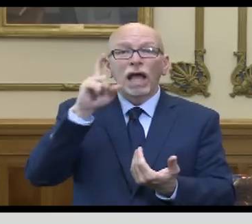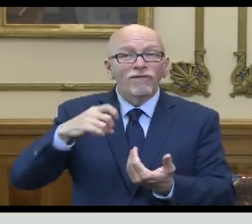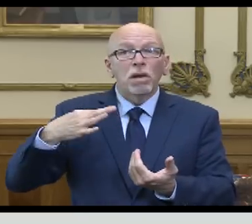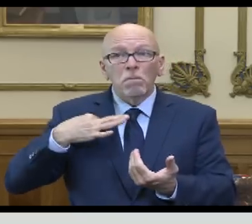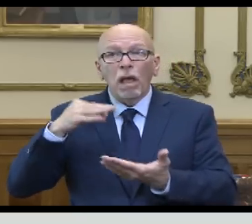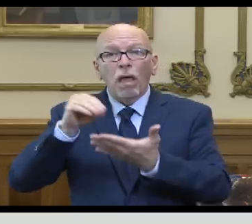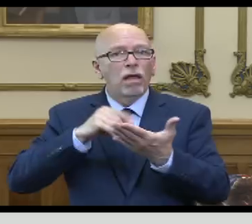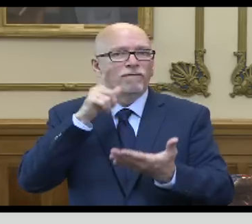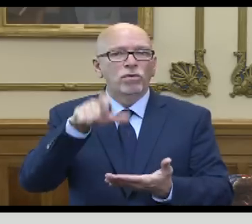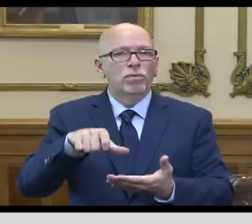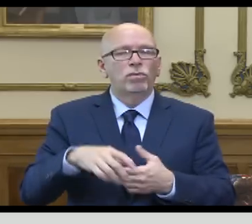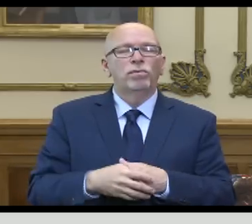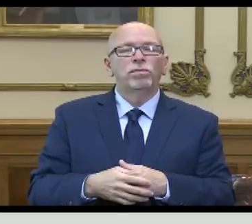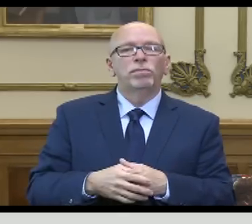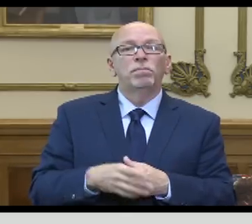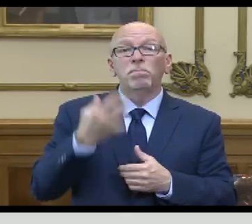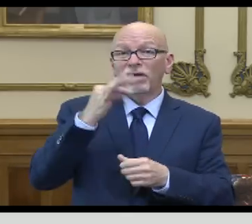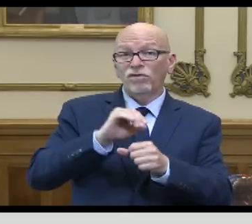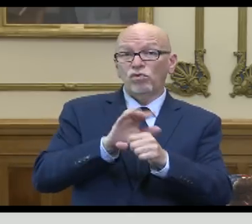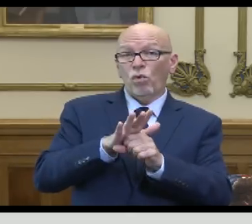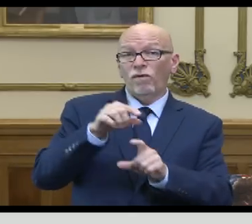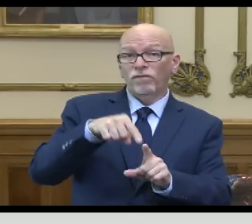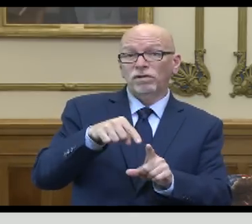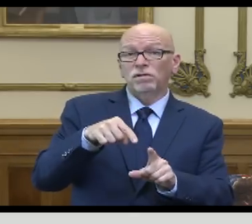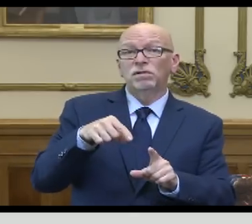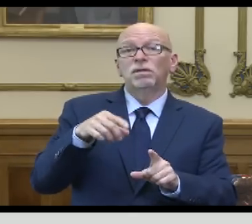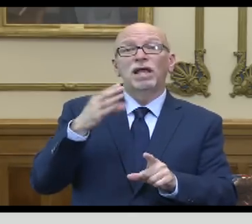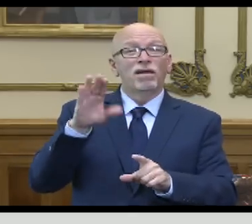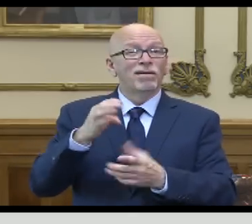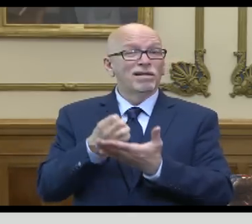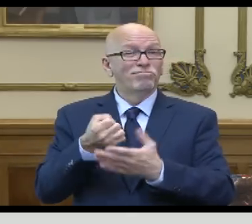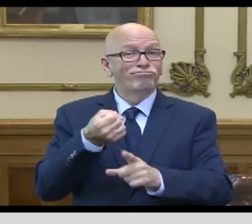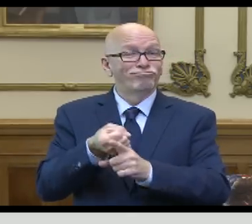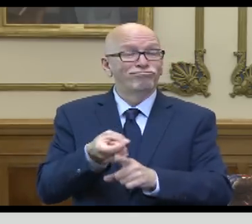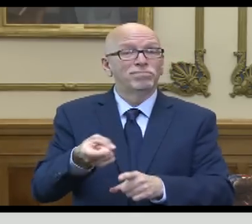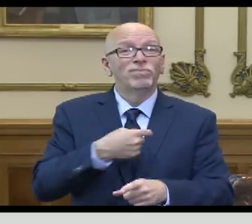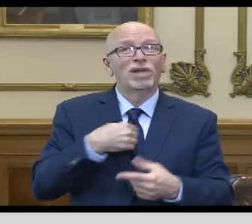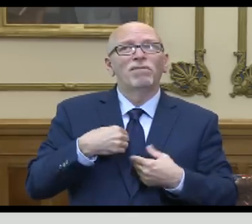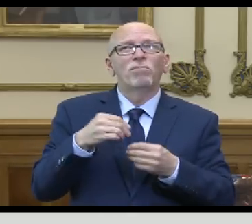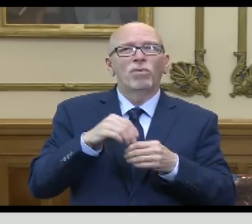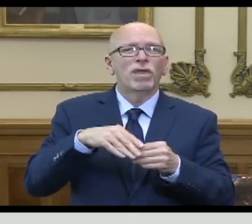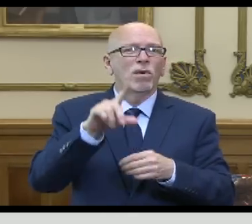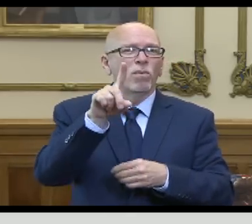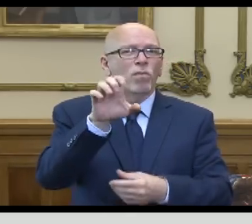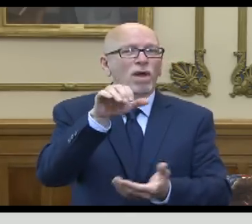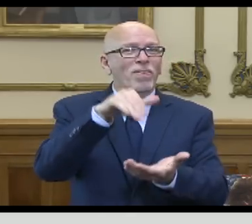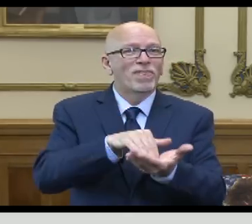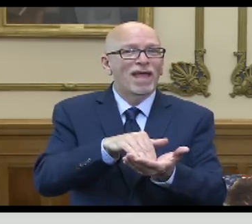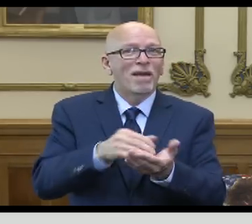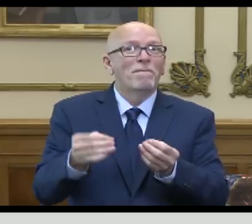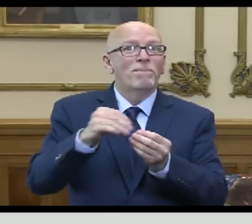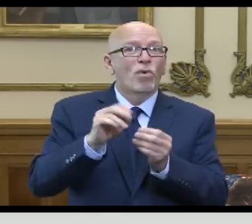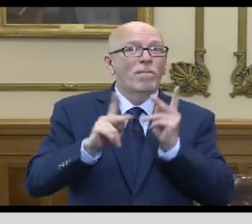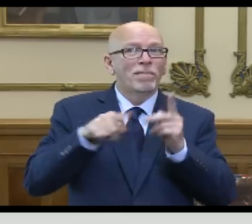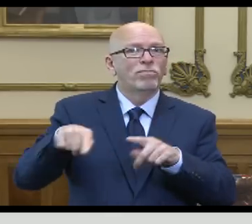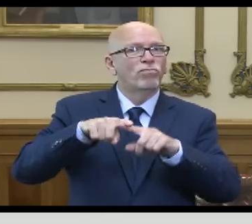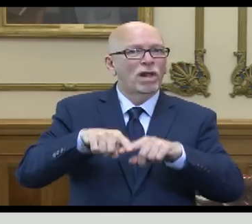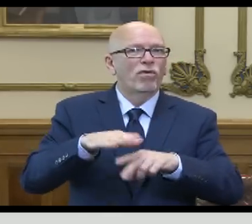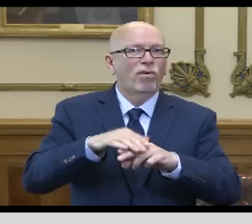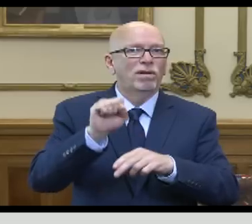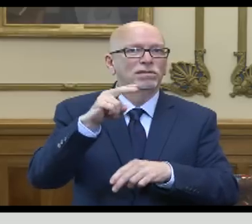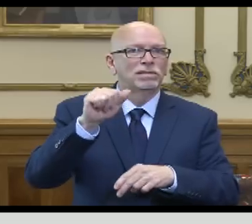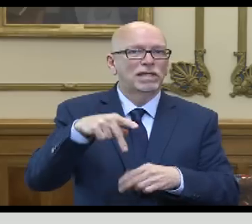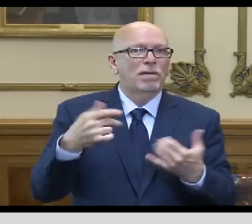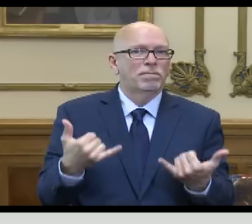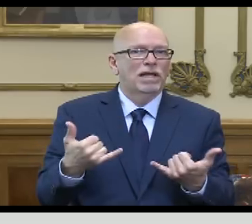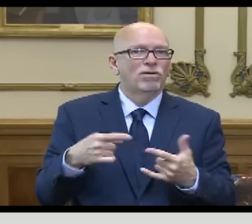apply. Because of COVID-19 and its economic consequences, we now have more than 100,000 additional Hoosiers relying on the SNAP program